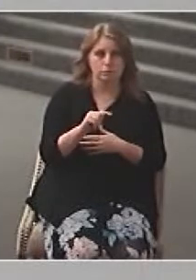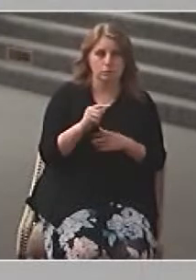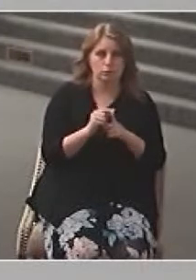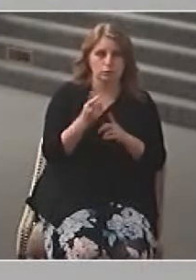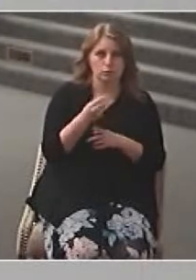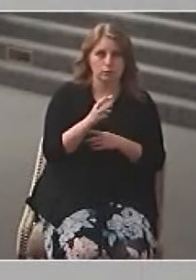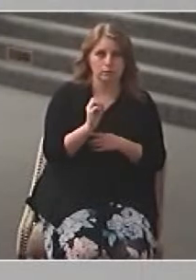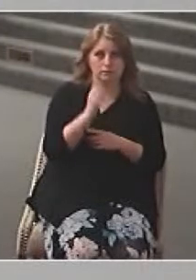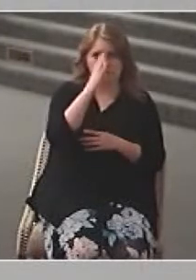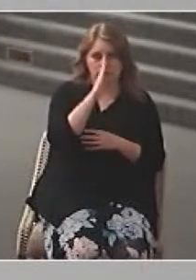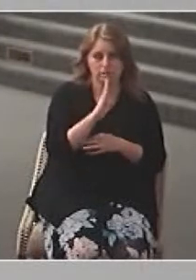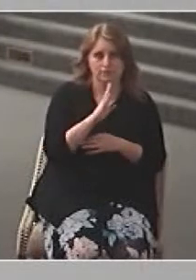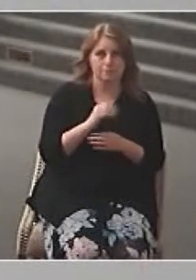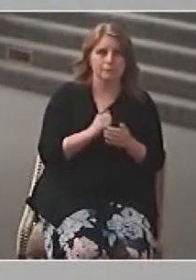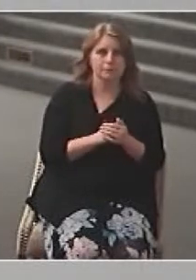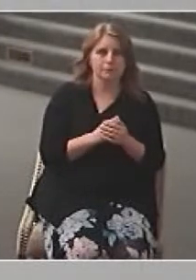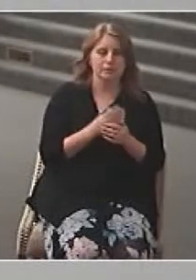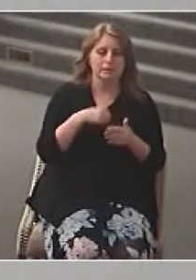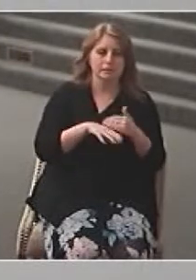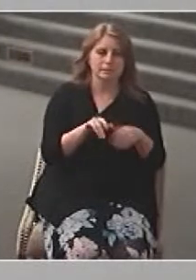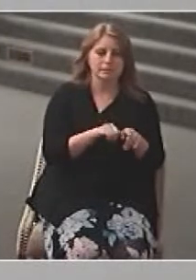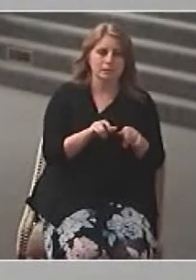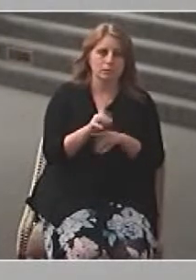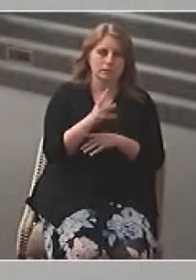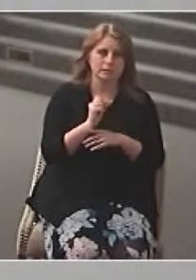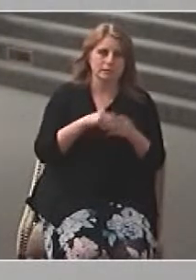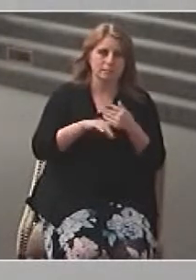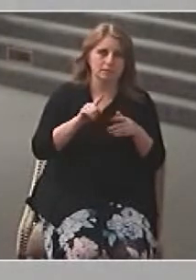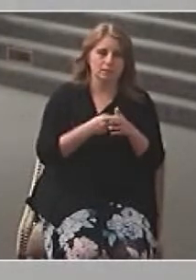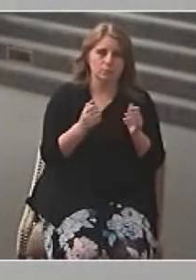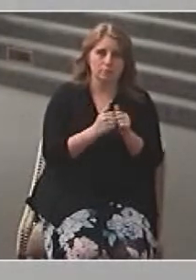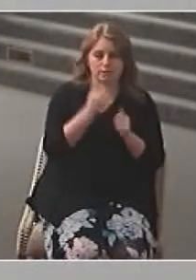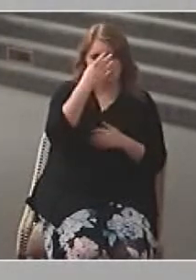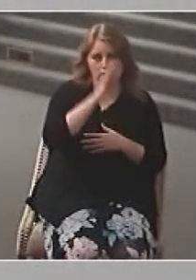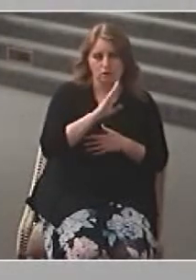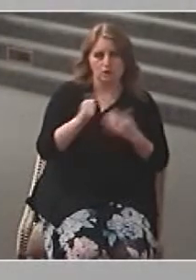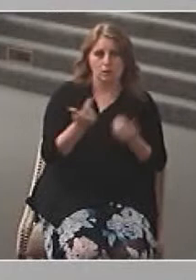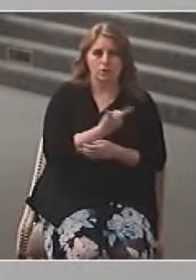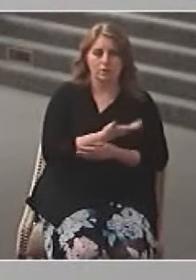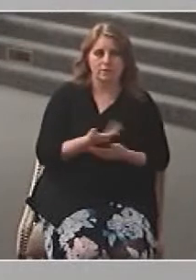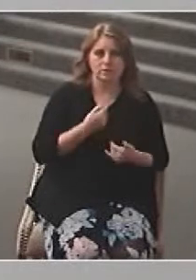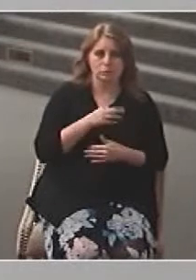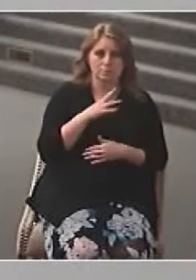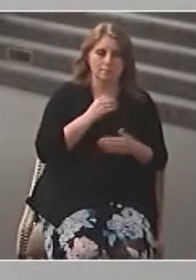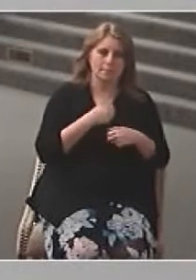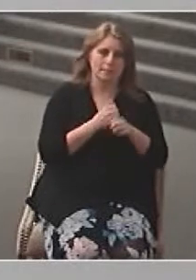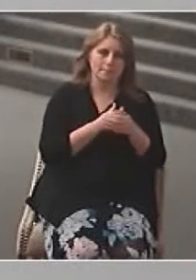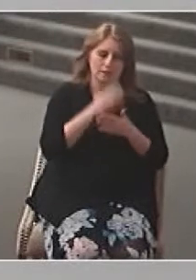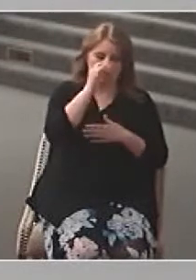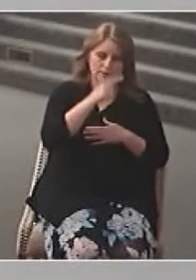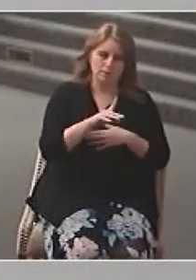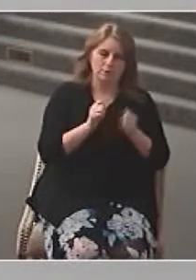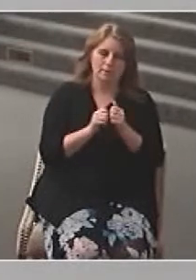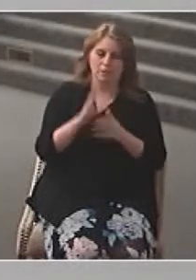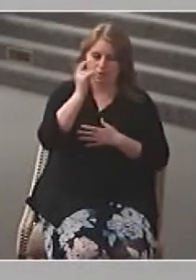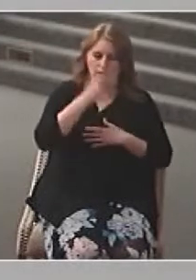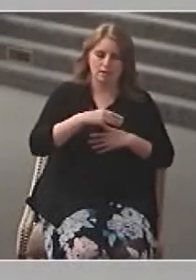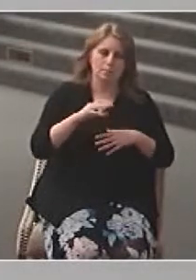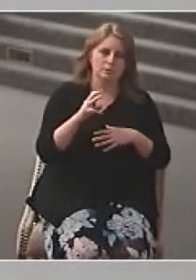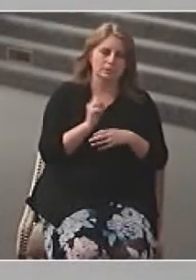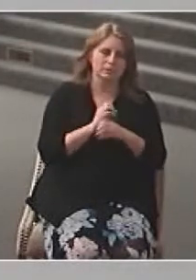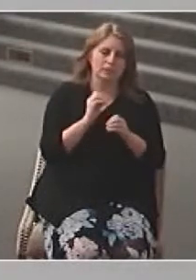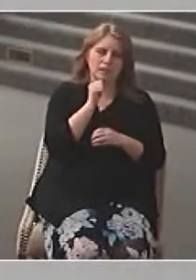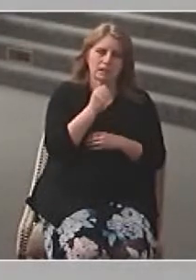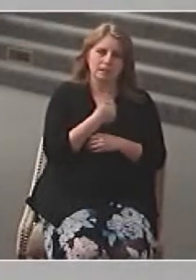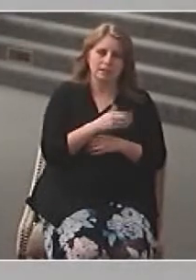the Word was God. And the same was in the beginning with God. All things were made by Him, and without Him was not anything